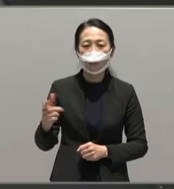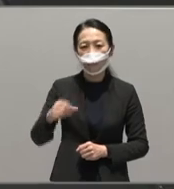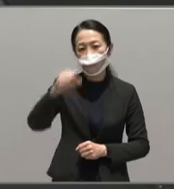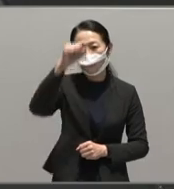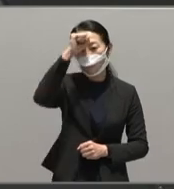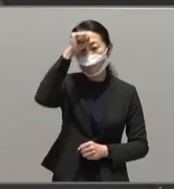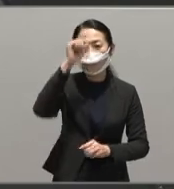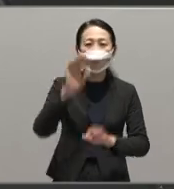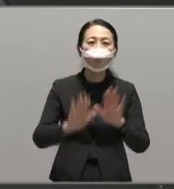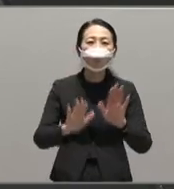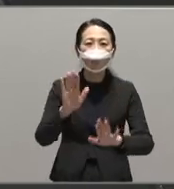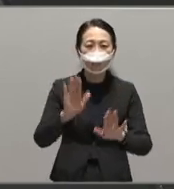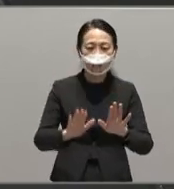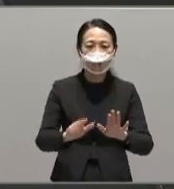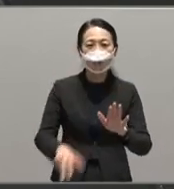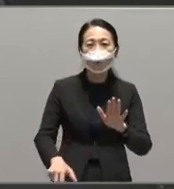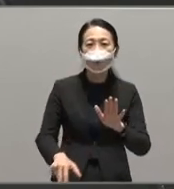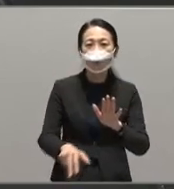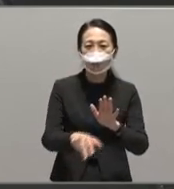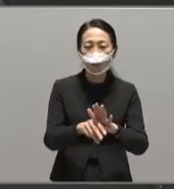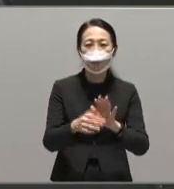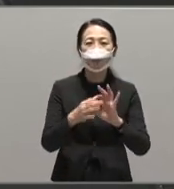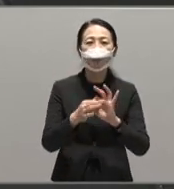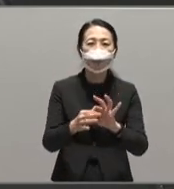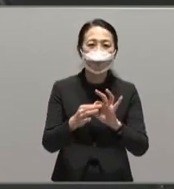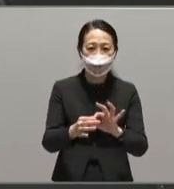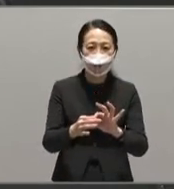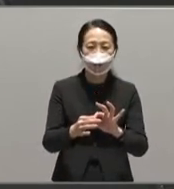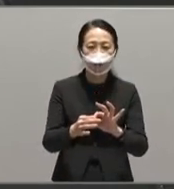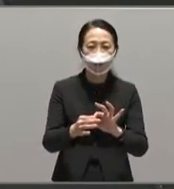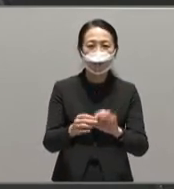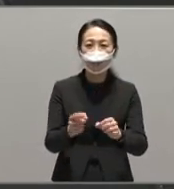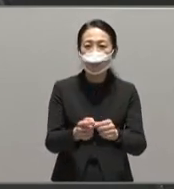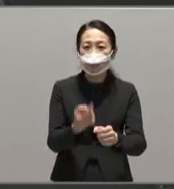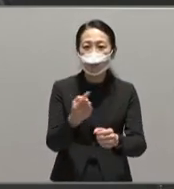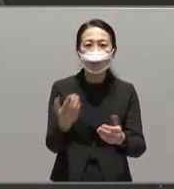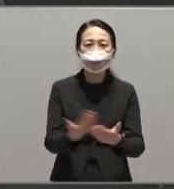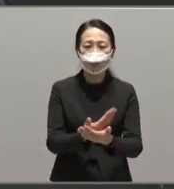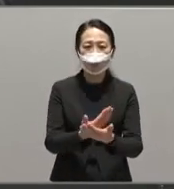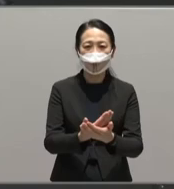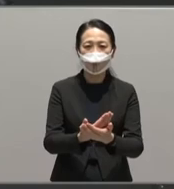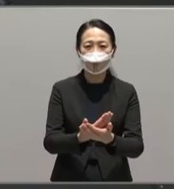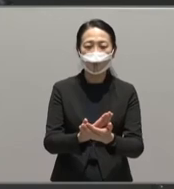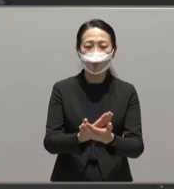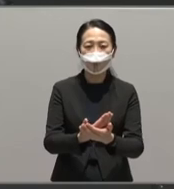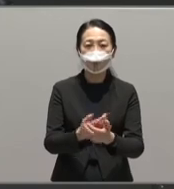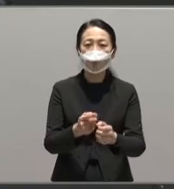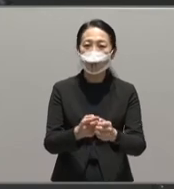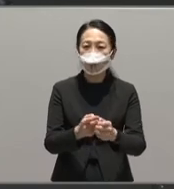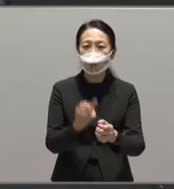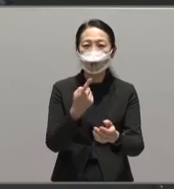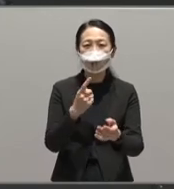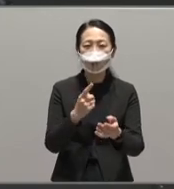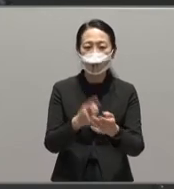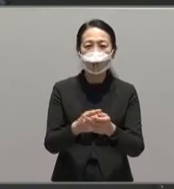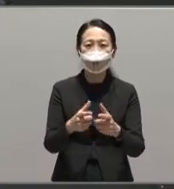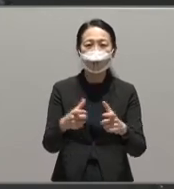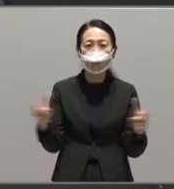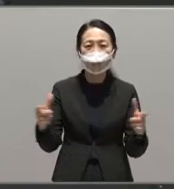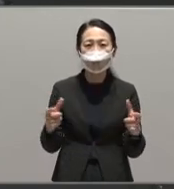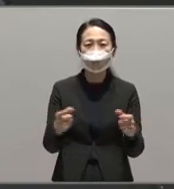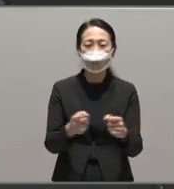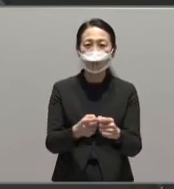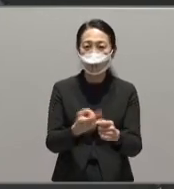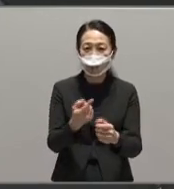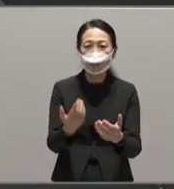related. So various diseases and symptoms are induced by stress, directly